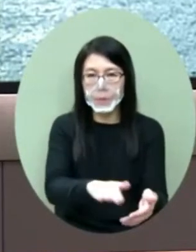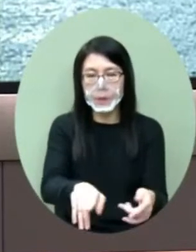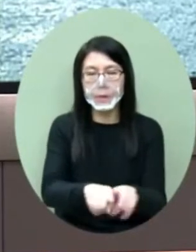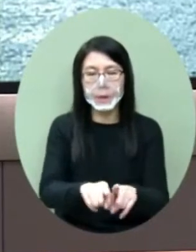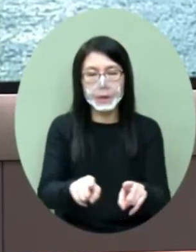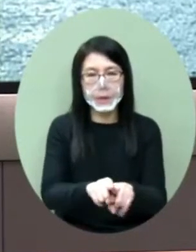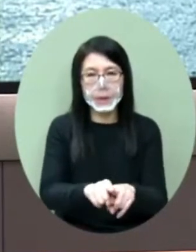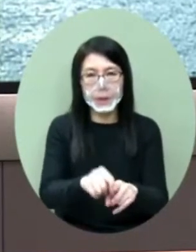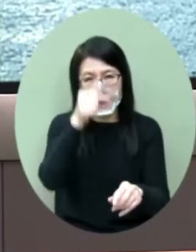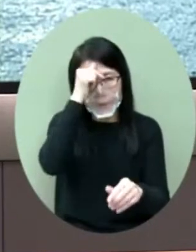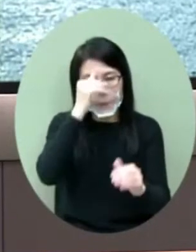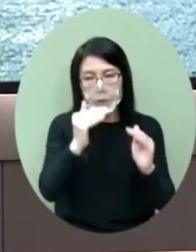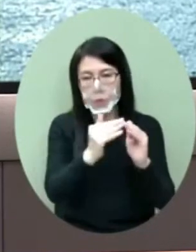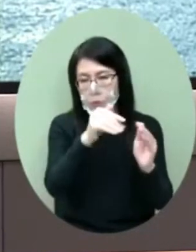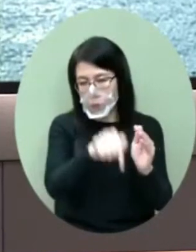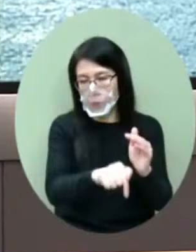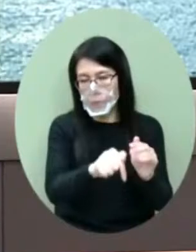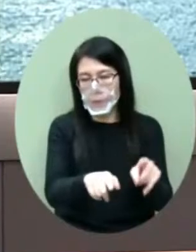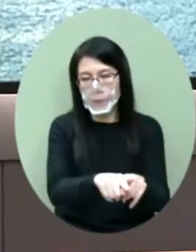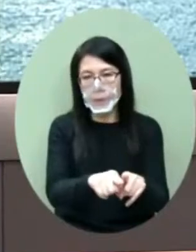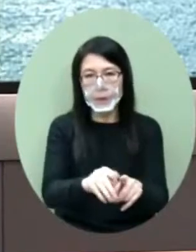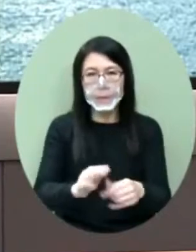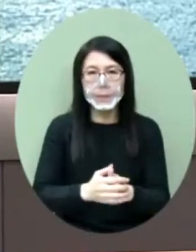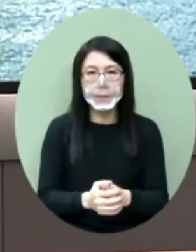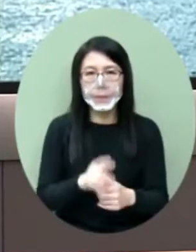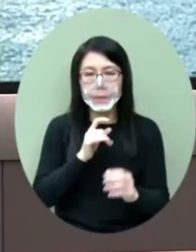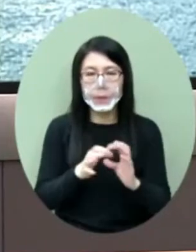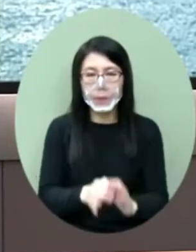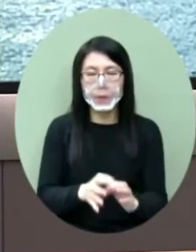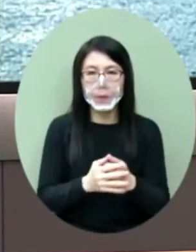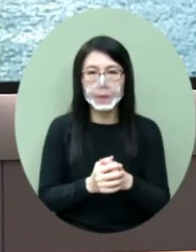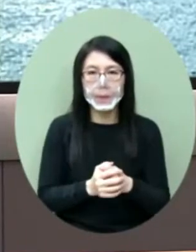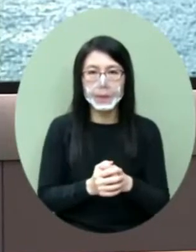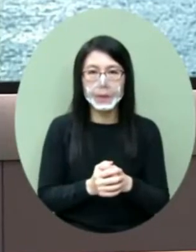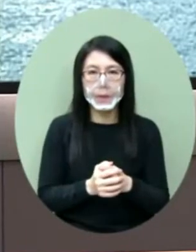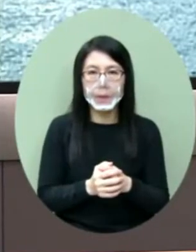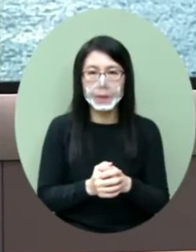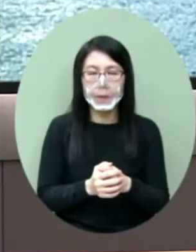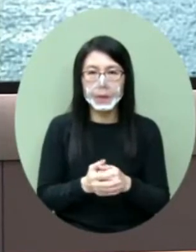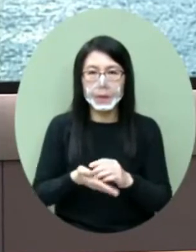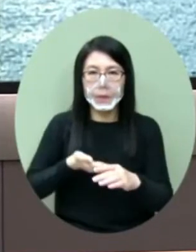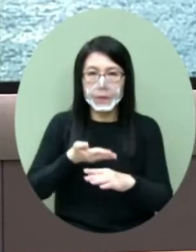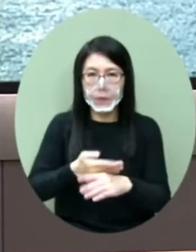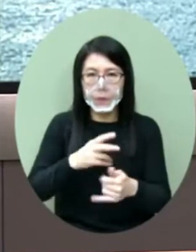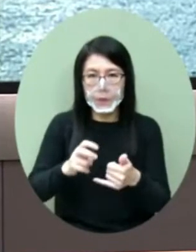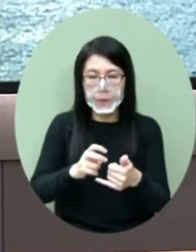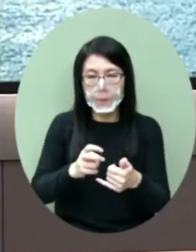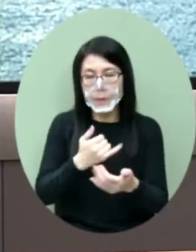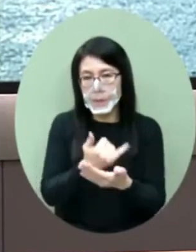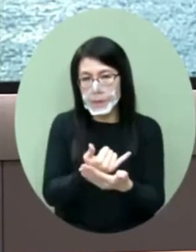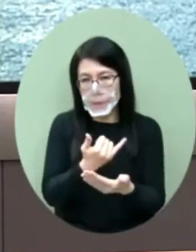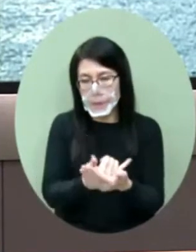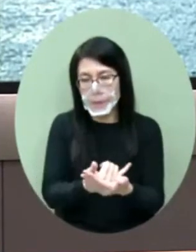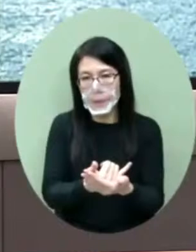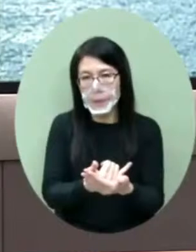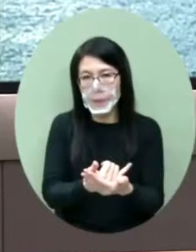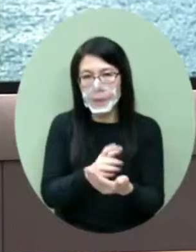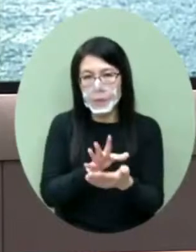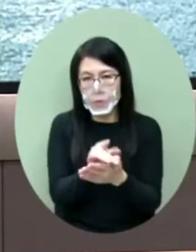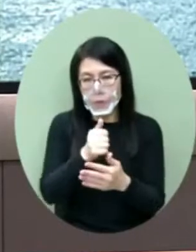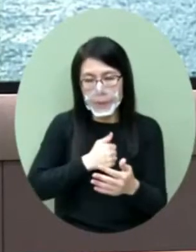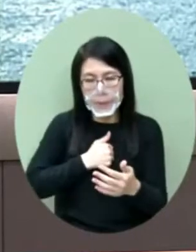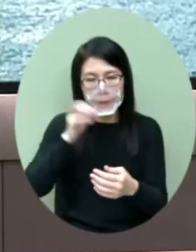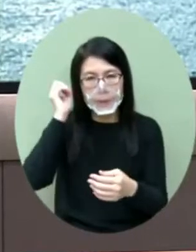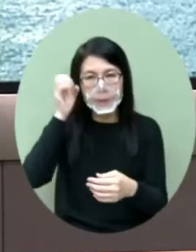the expert panel on reviewing the mortality case, we are still doing the reviewing